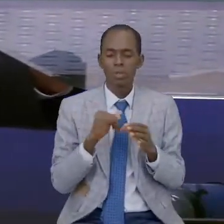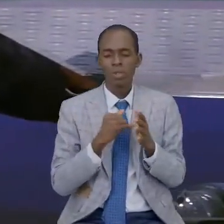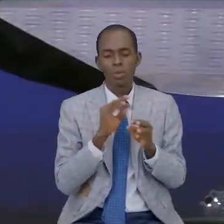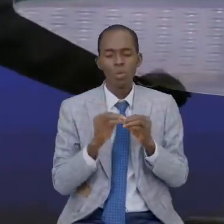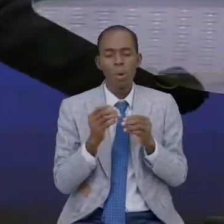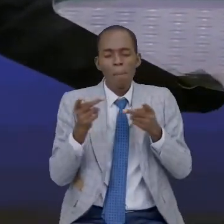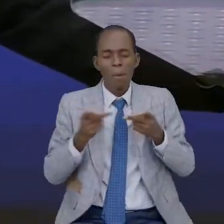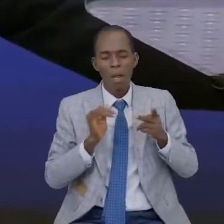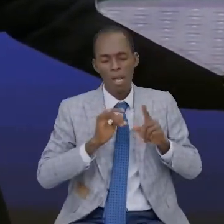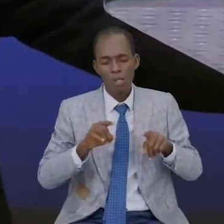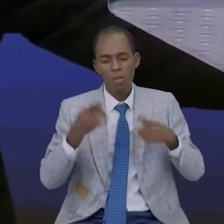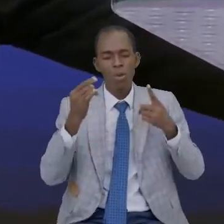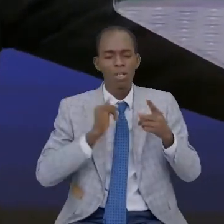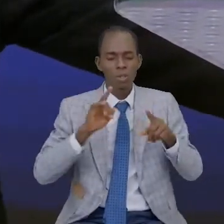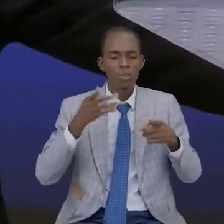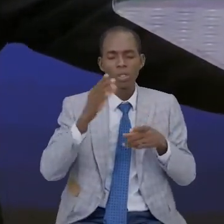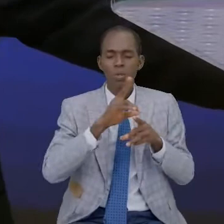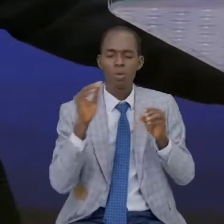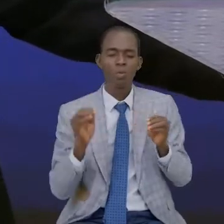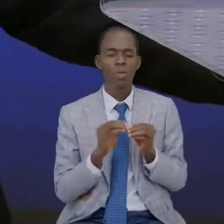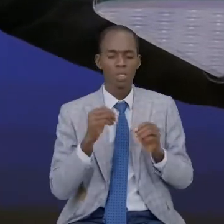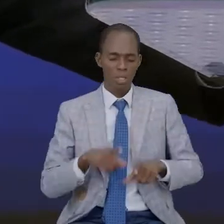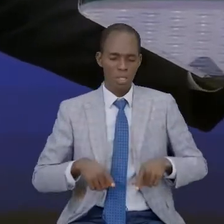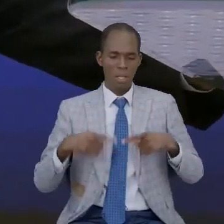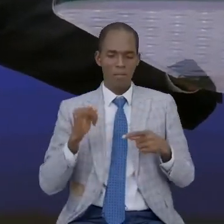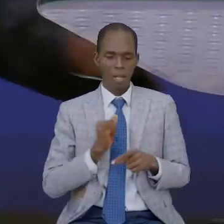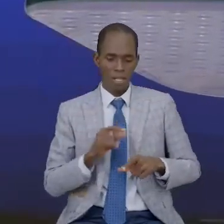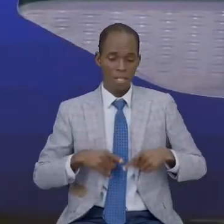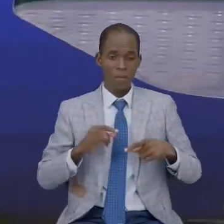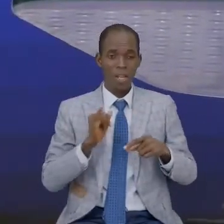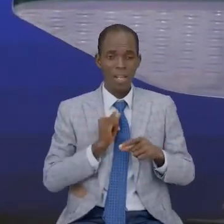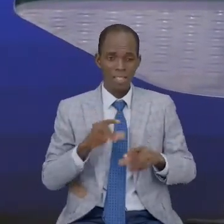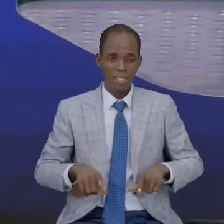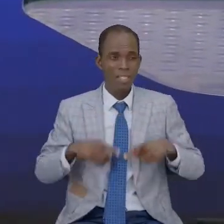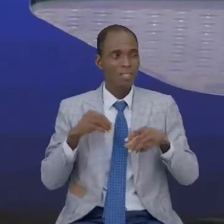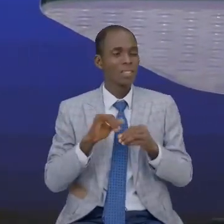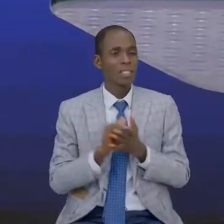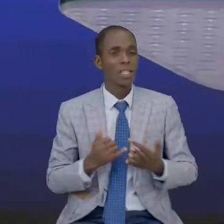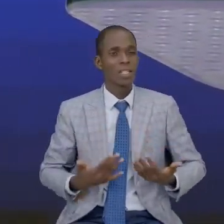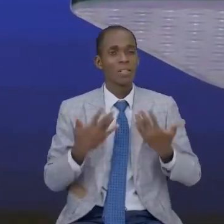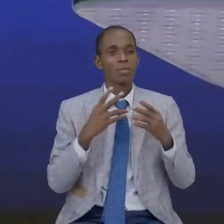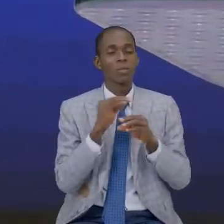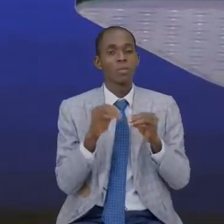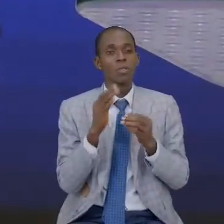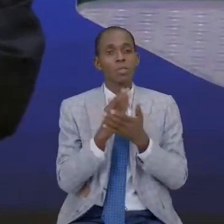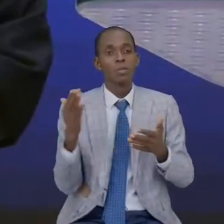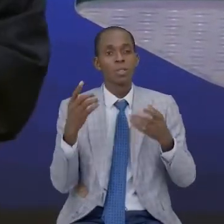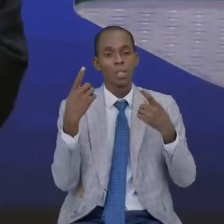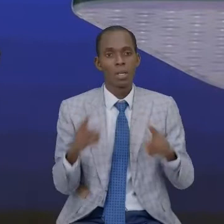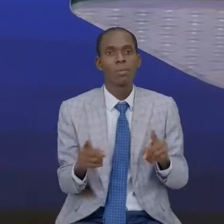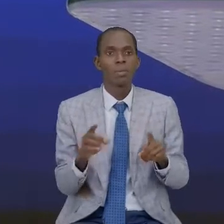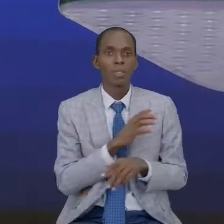The places I used to go, I go there no more. The life I used to live, I live that life no more. Something